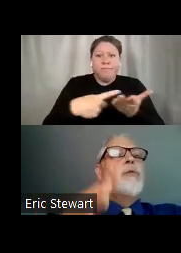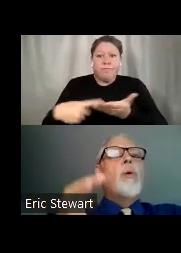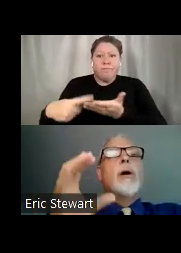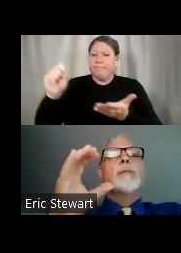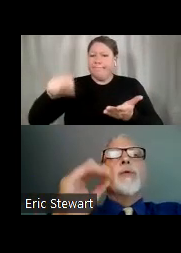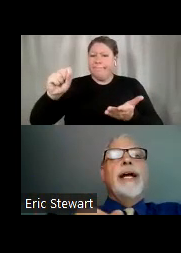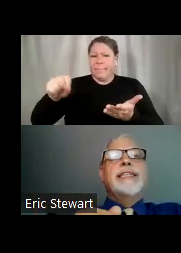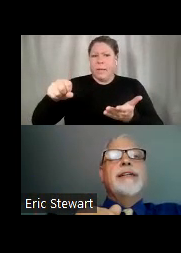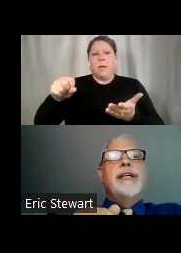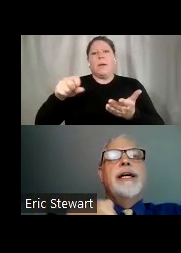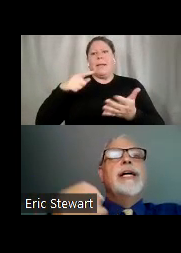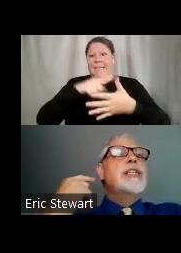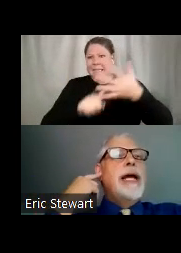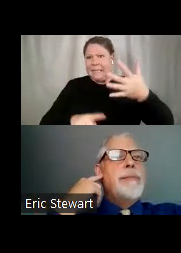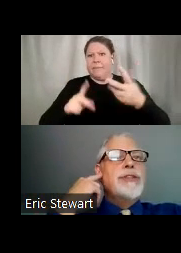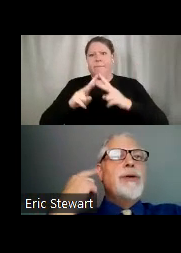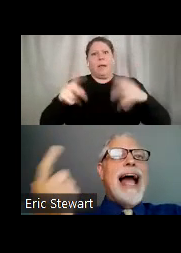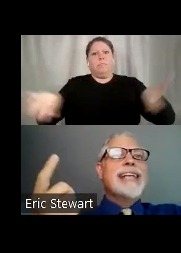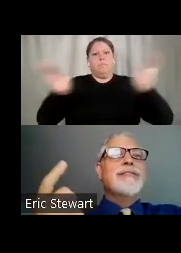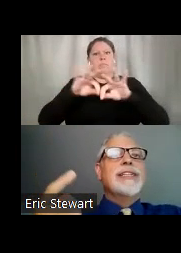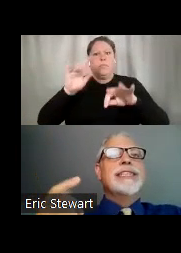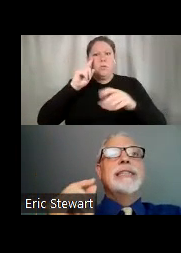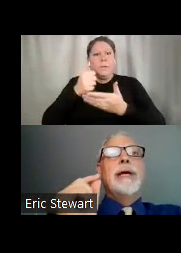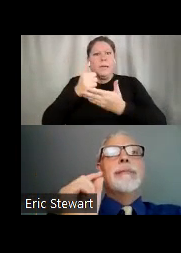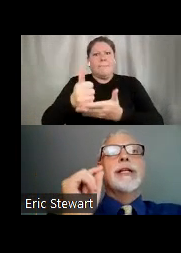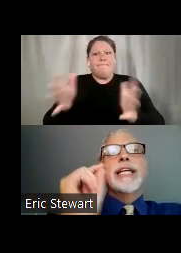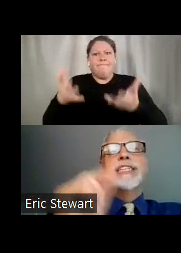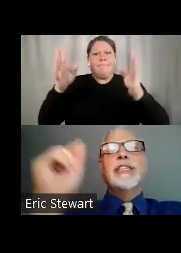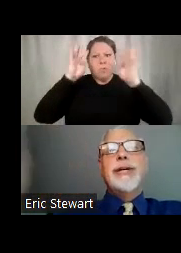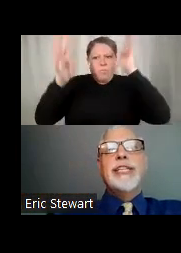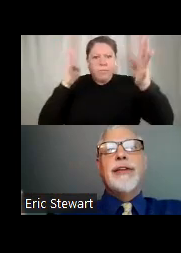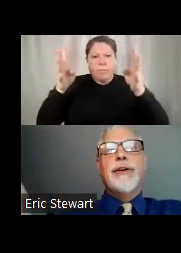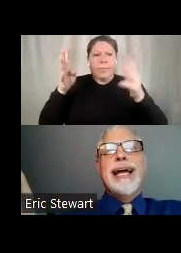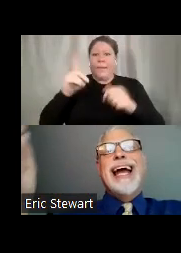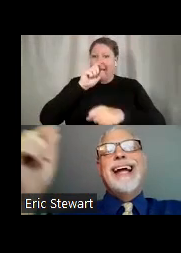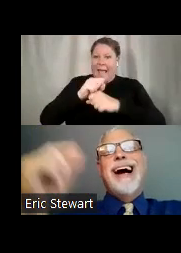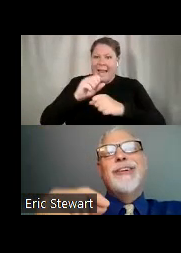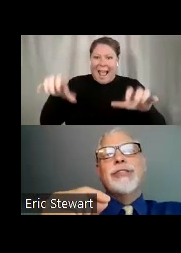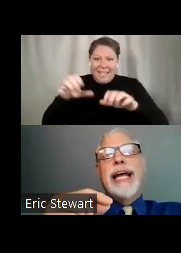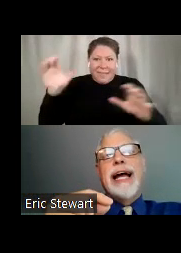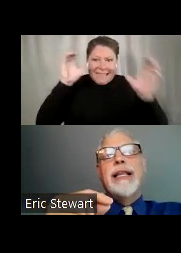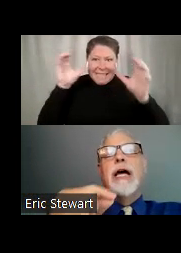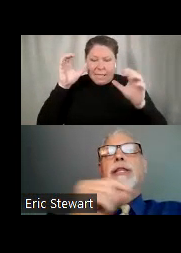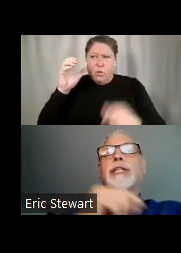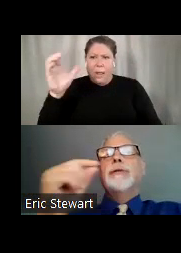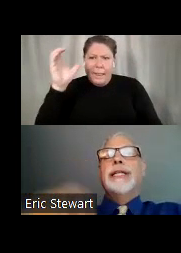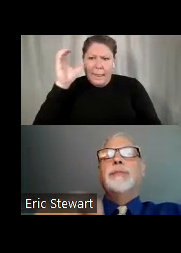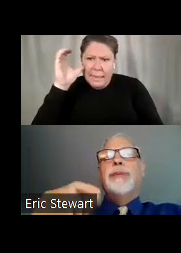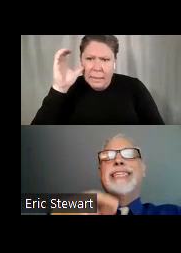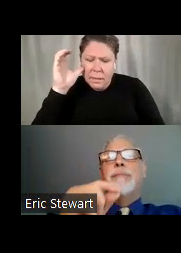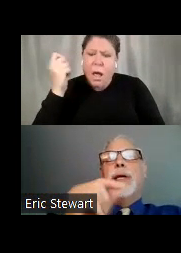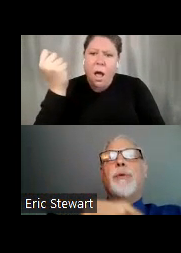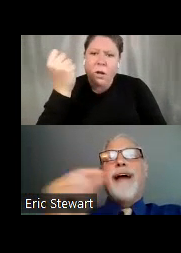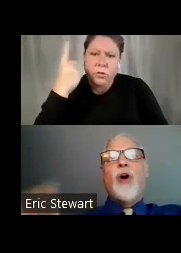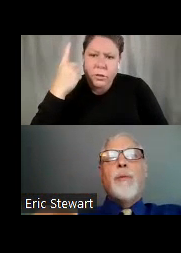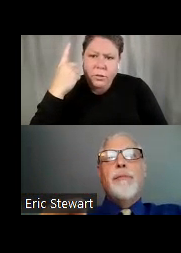vital for creativity, to be able to do active listening, to be able to listen to each other and understand. This means